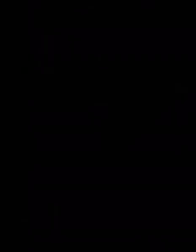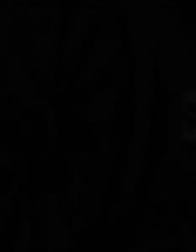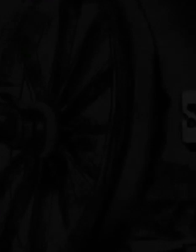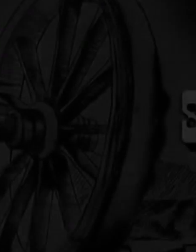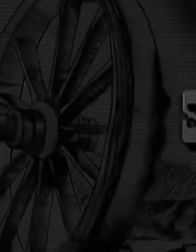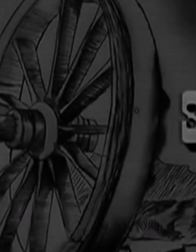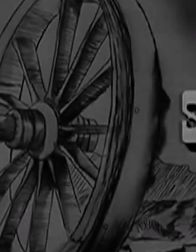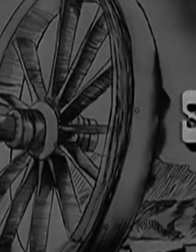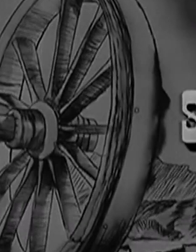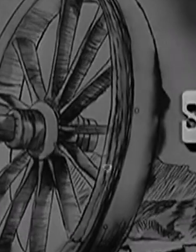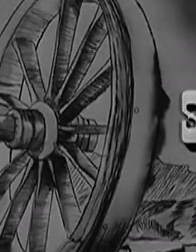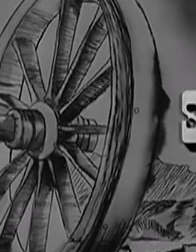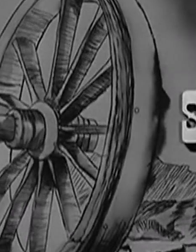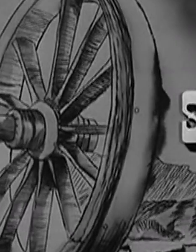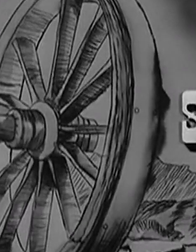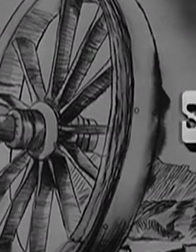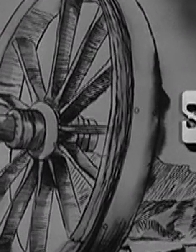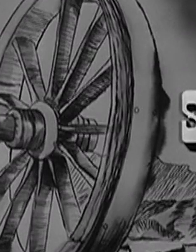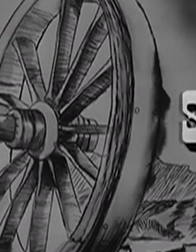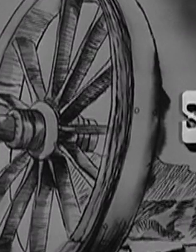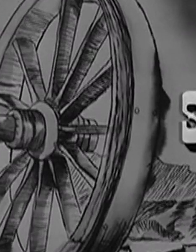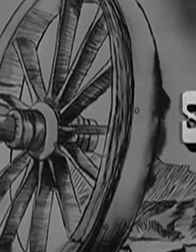TV.